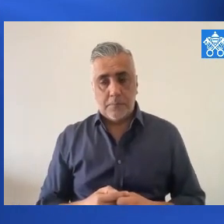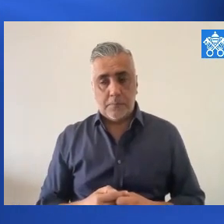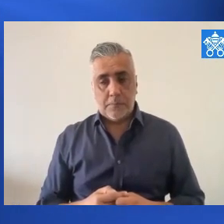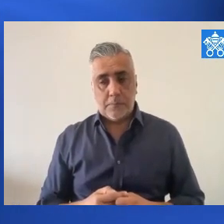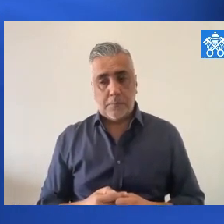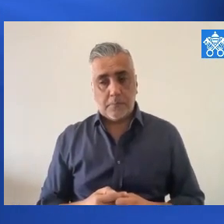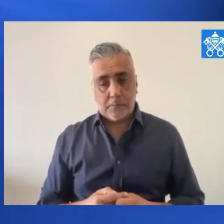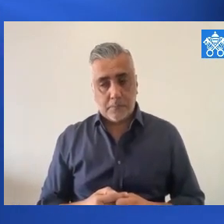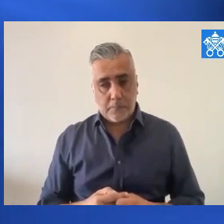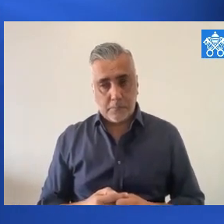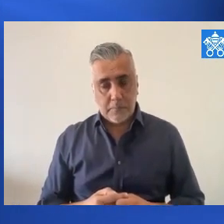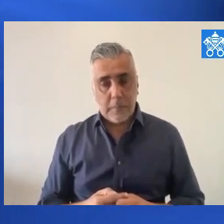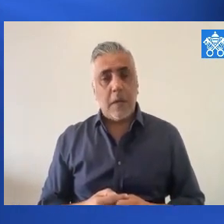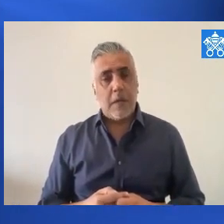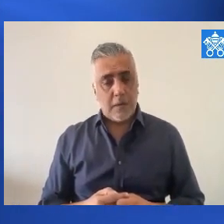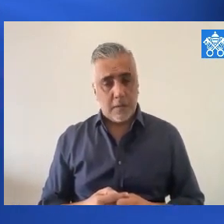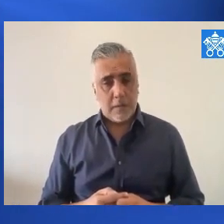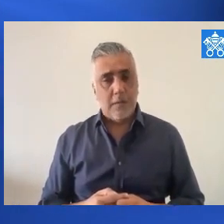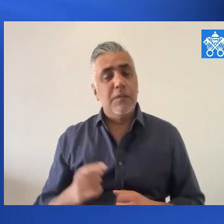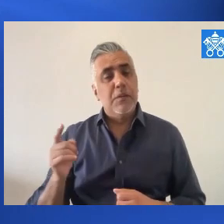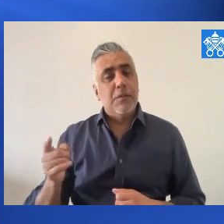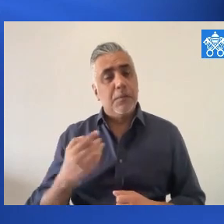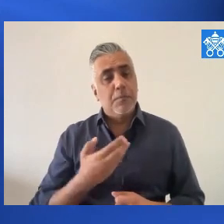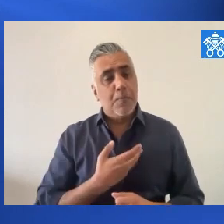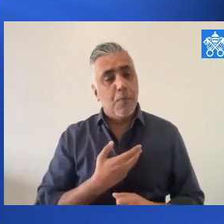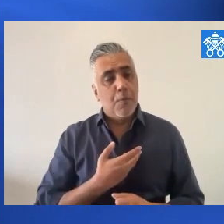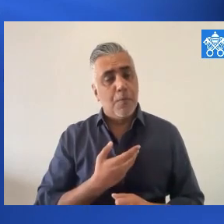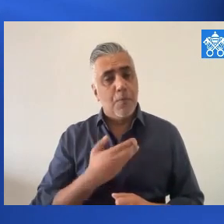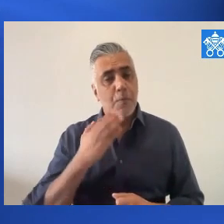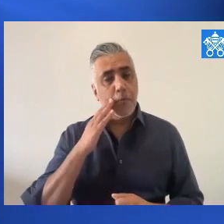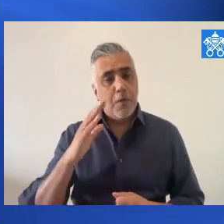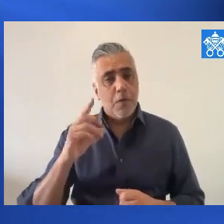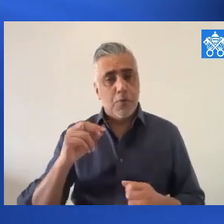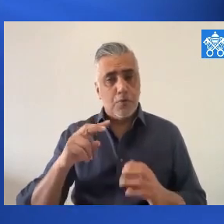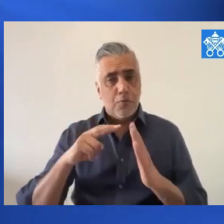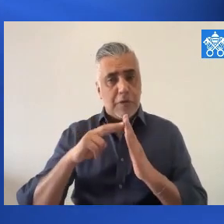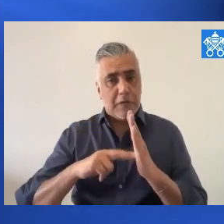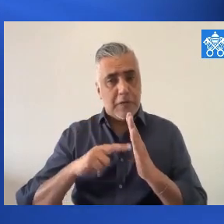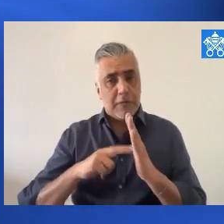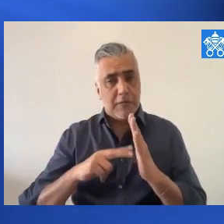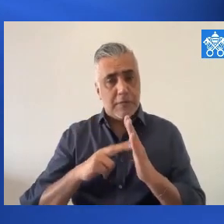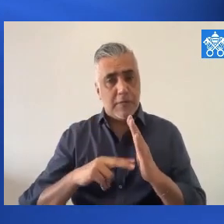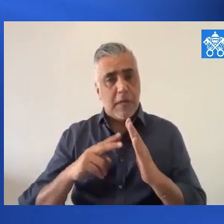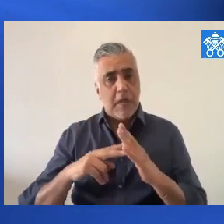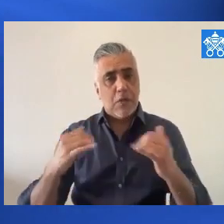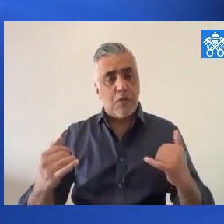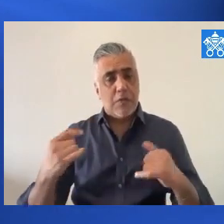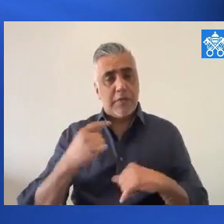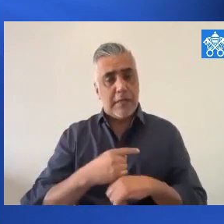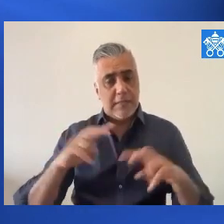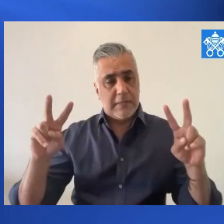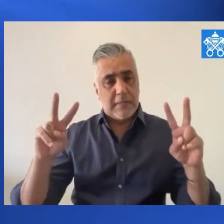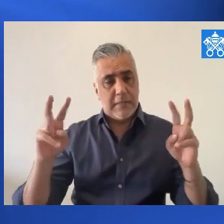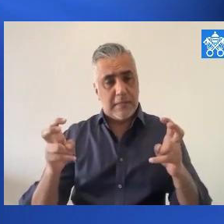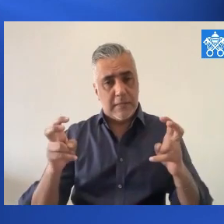And as traditionally happens at the audience, Pope Francis, we hear a readings that introduce in some ways